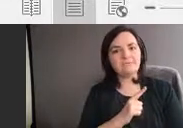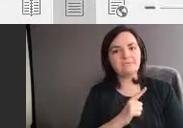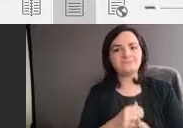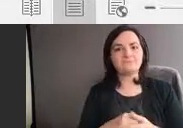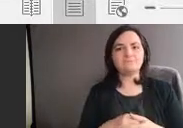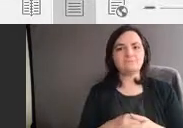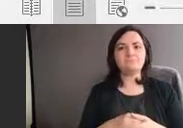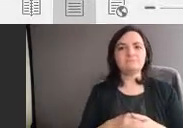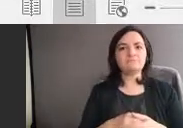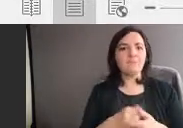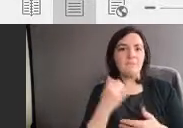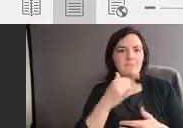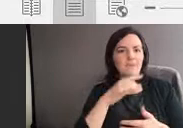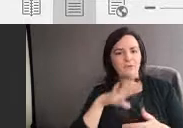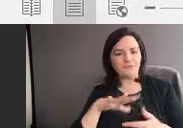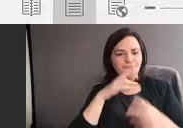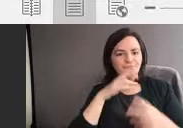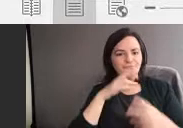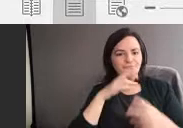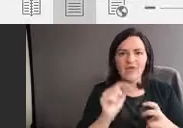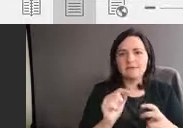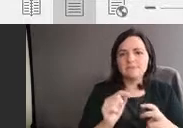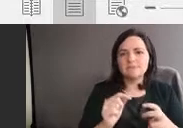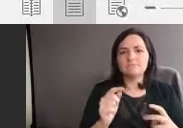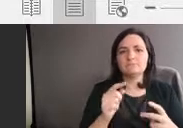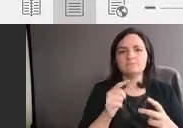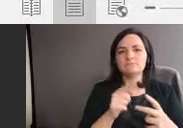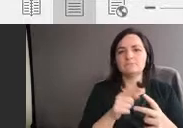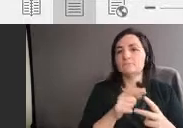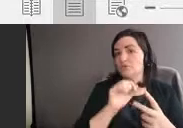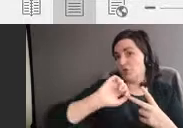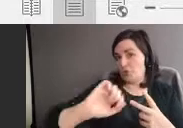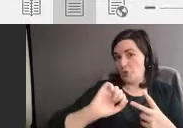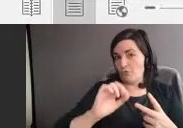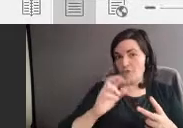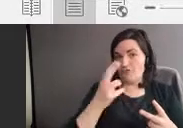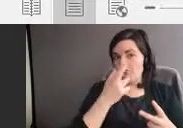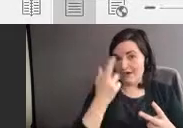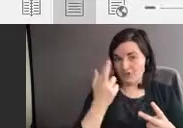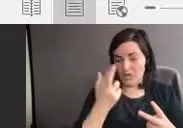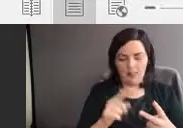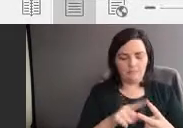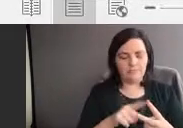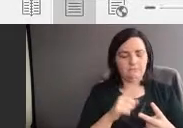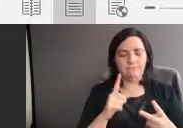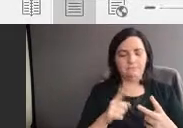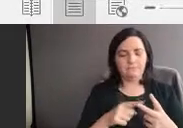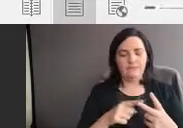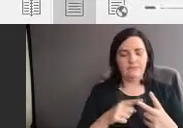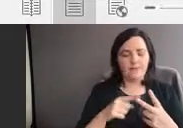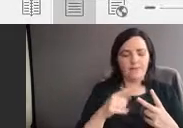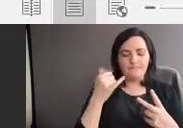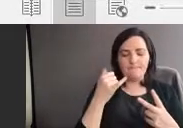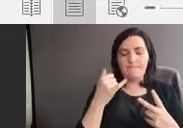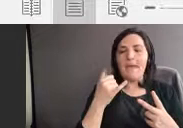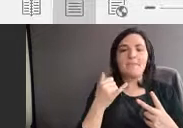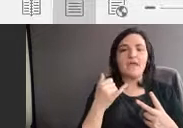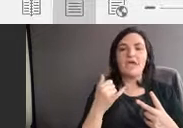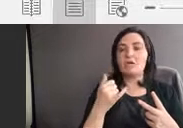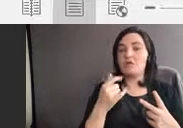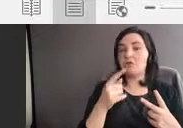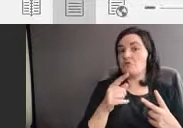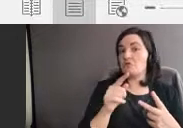of education and you want to carry out research into that. So that might be the reason for your focus. It might be that you